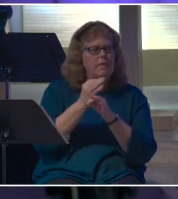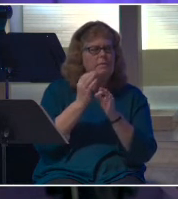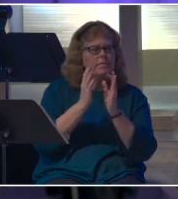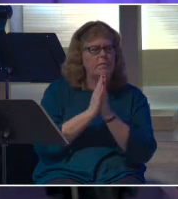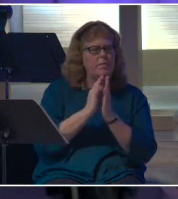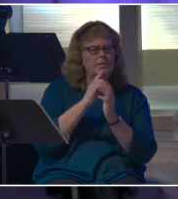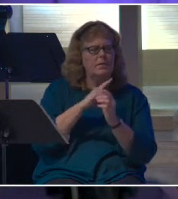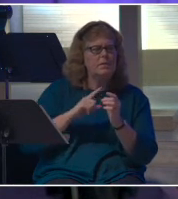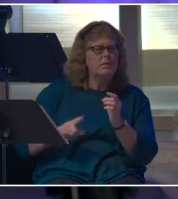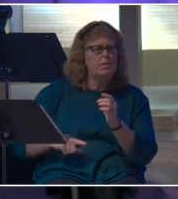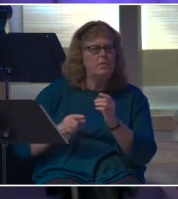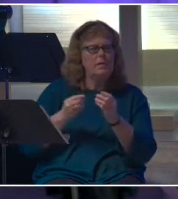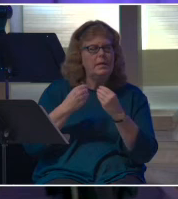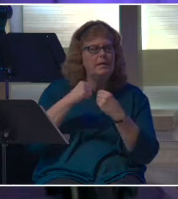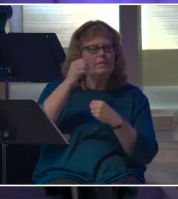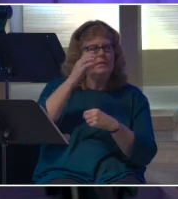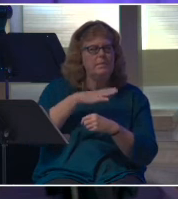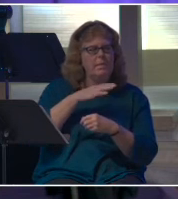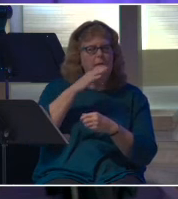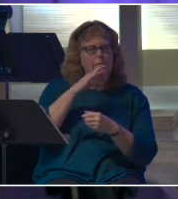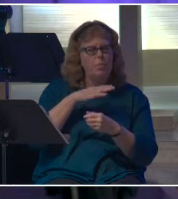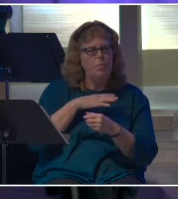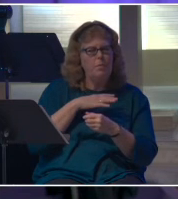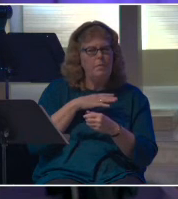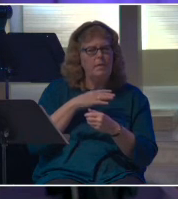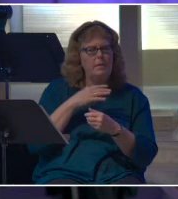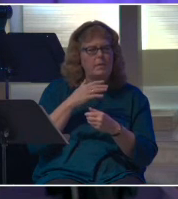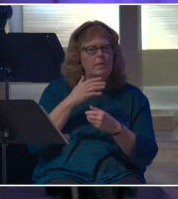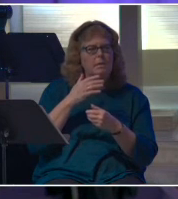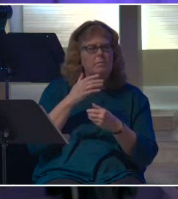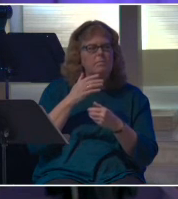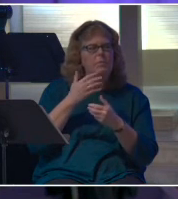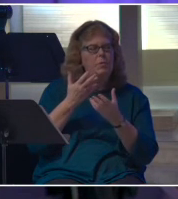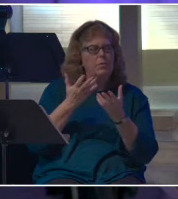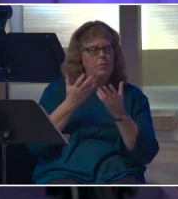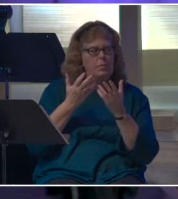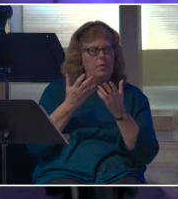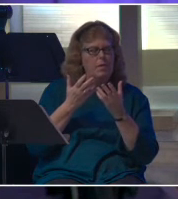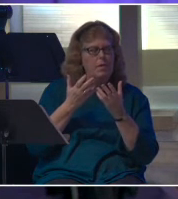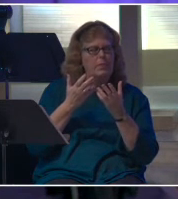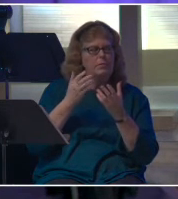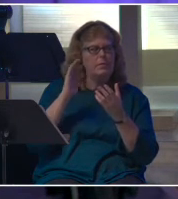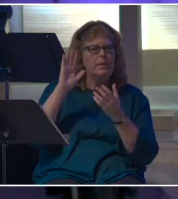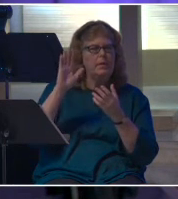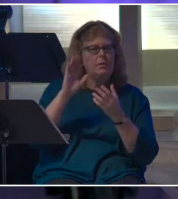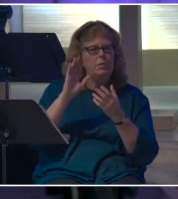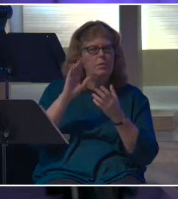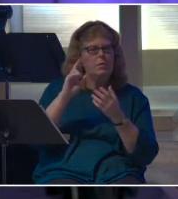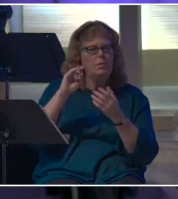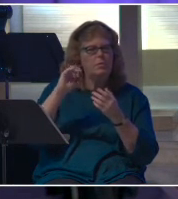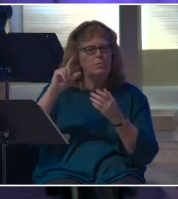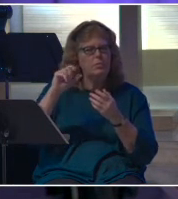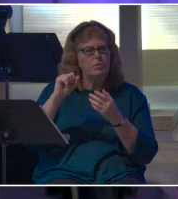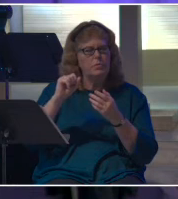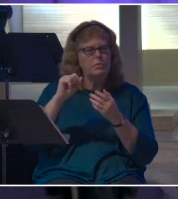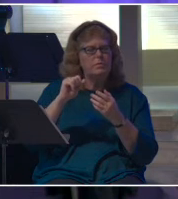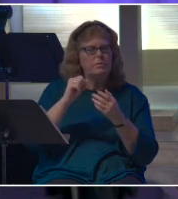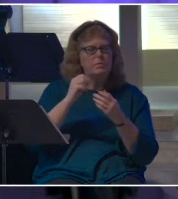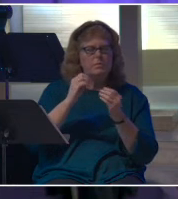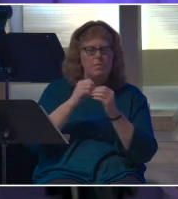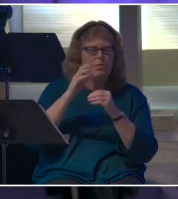Lord, give us a man and a woman who desire to be your vessel above all